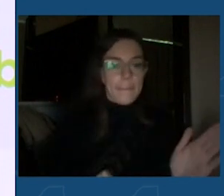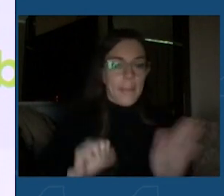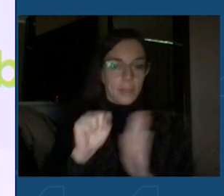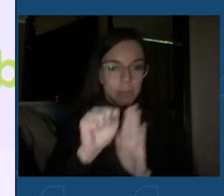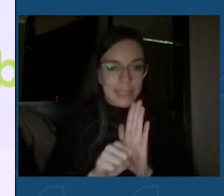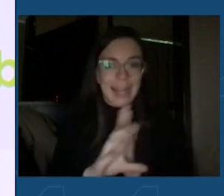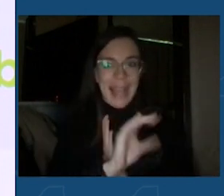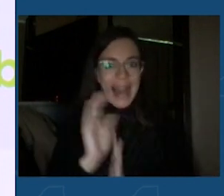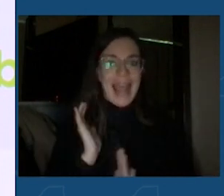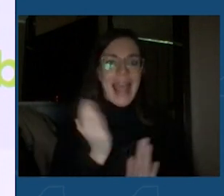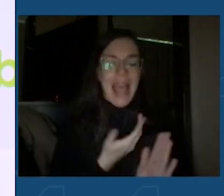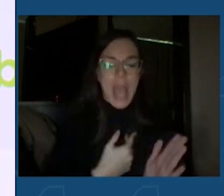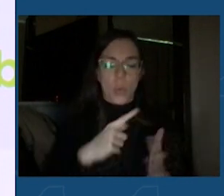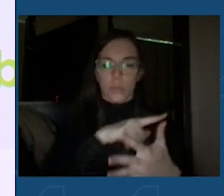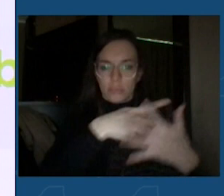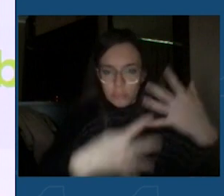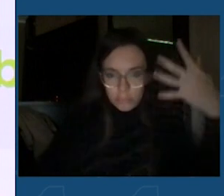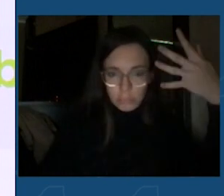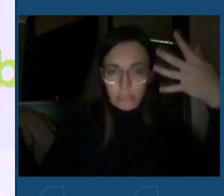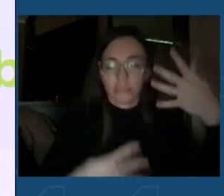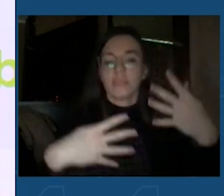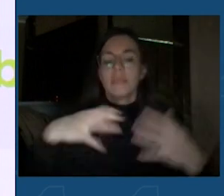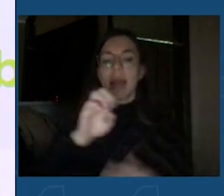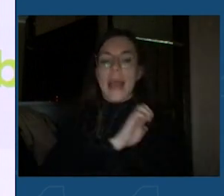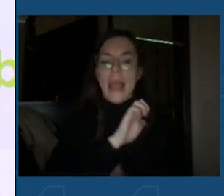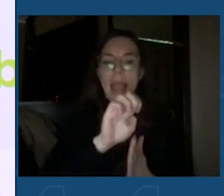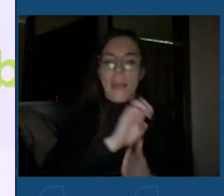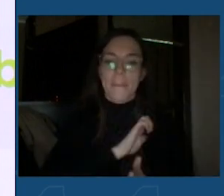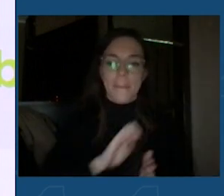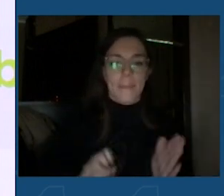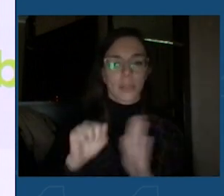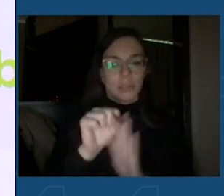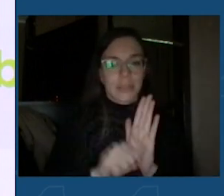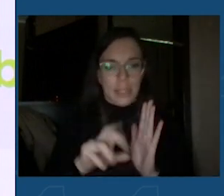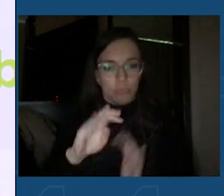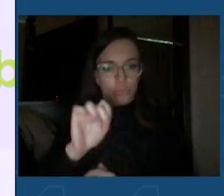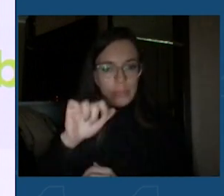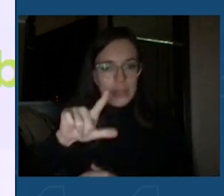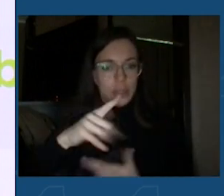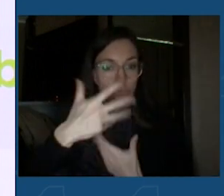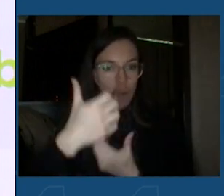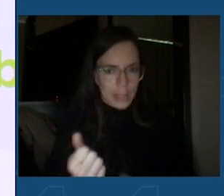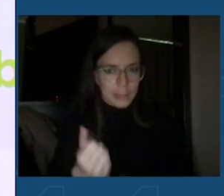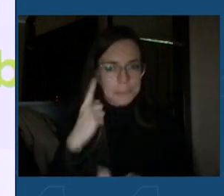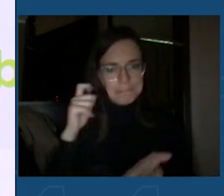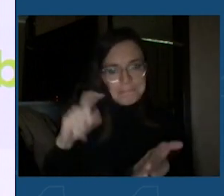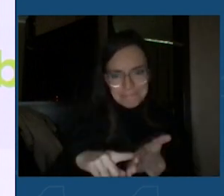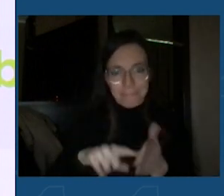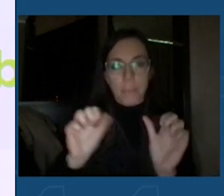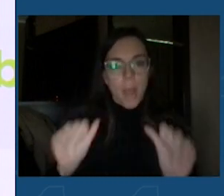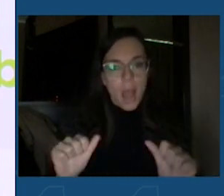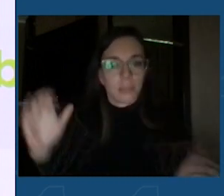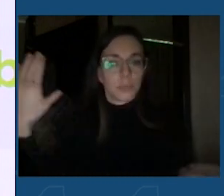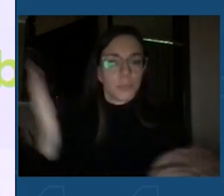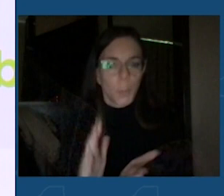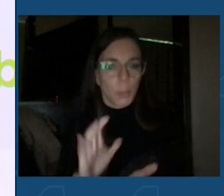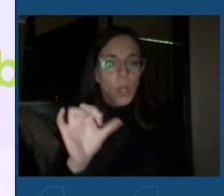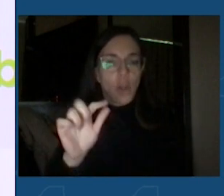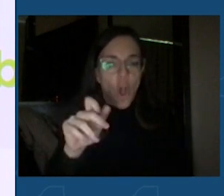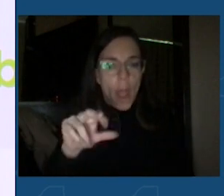portfolio of Empire State Realty Trust, we identified that it is possible to reduce carbon emissions through currently